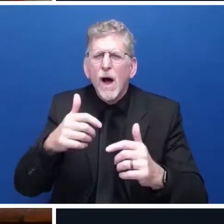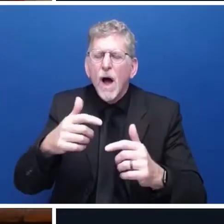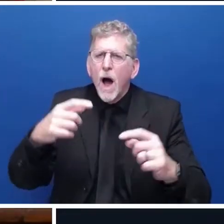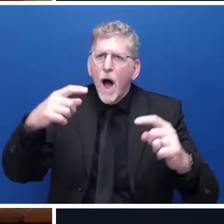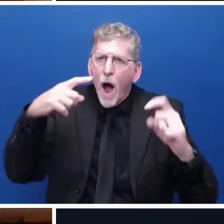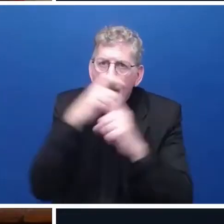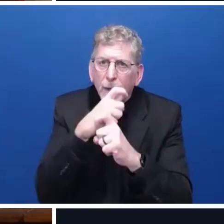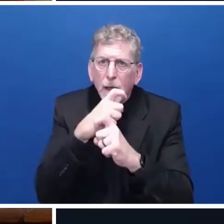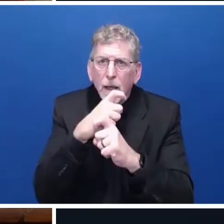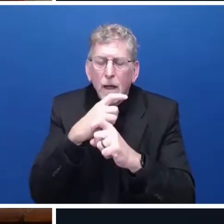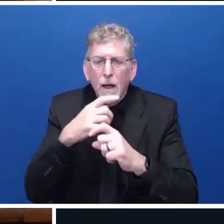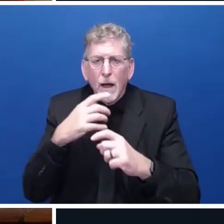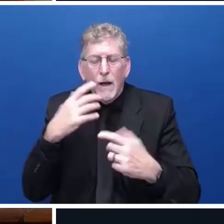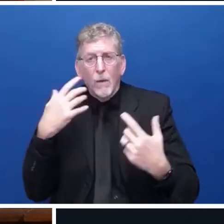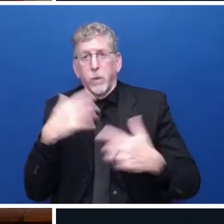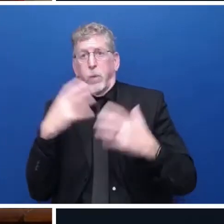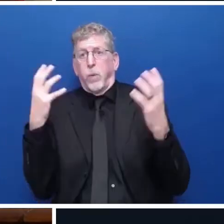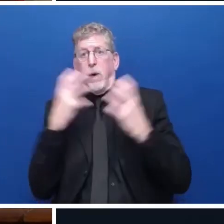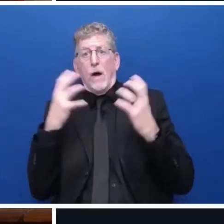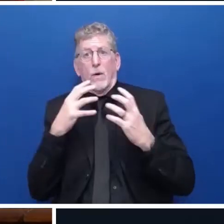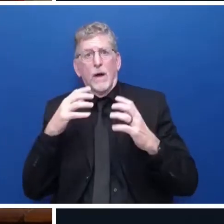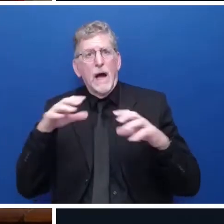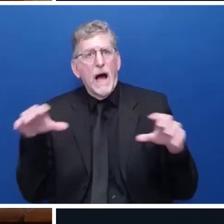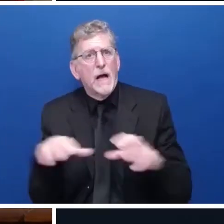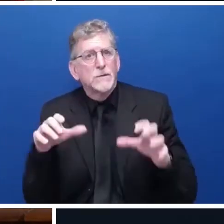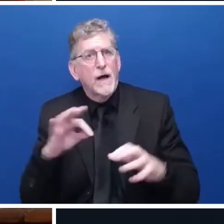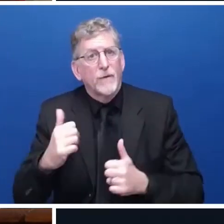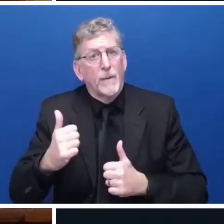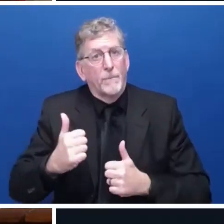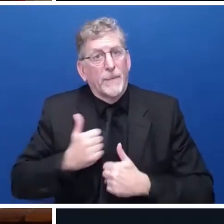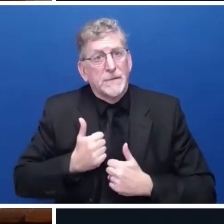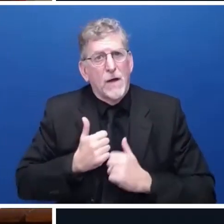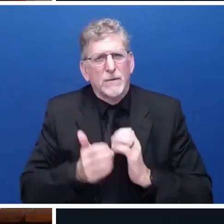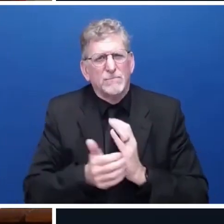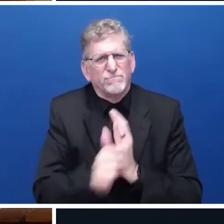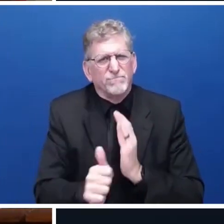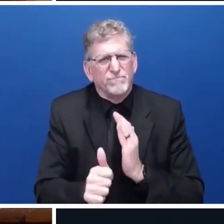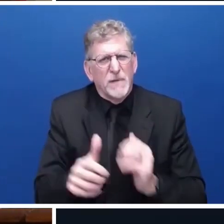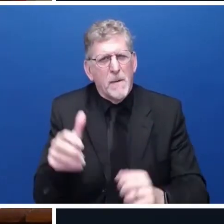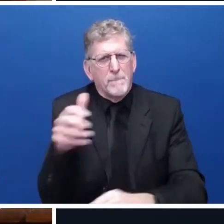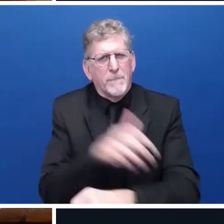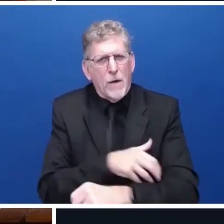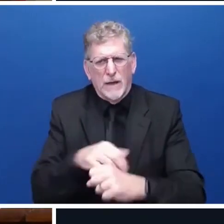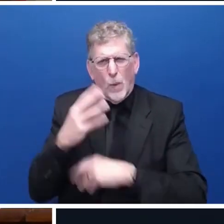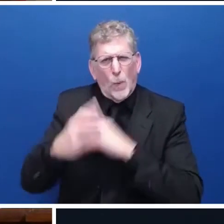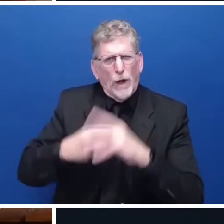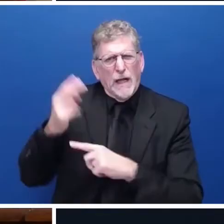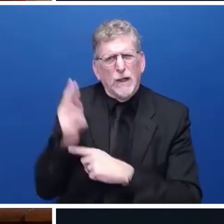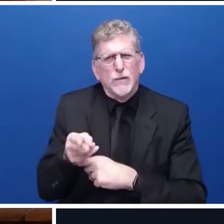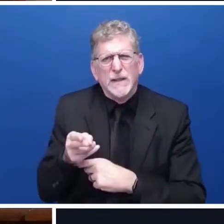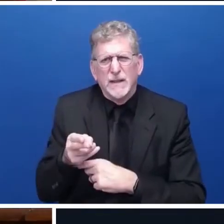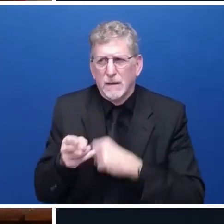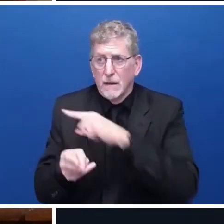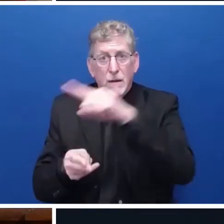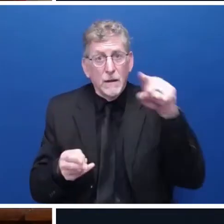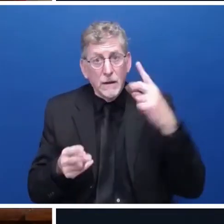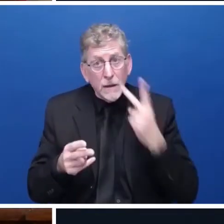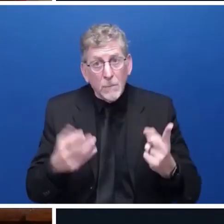world history. No one's seen anything like it. Foreign leaders, I won't tell you who, called me and they said, very impressive, very